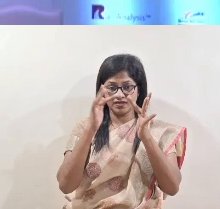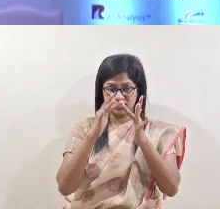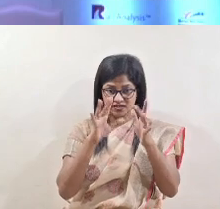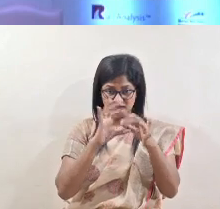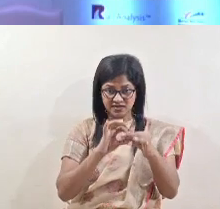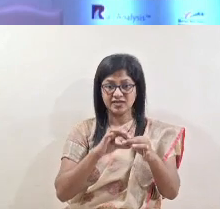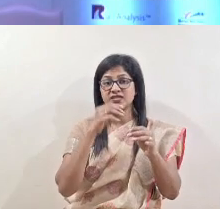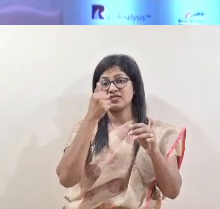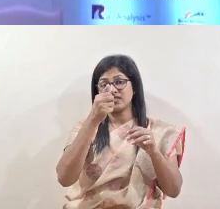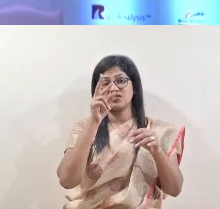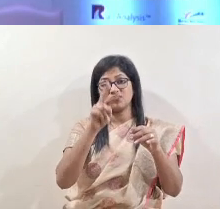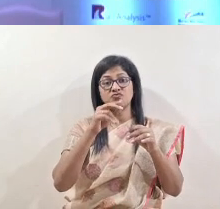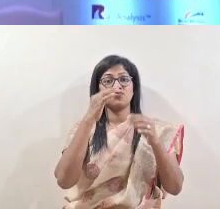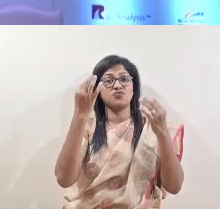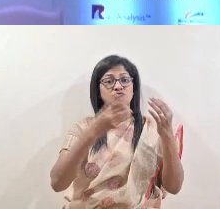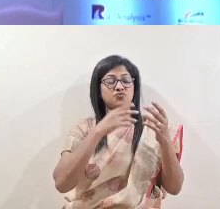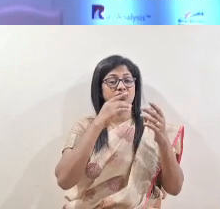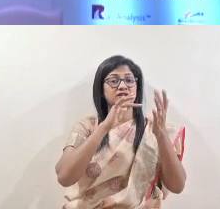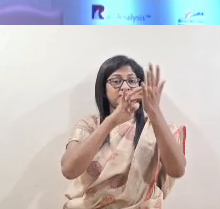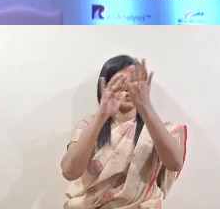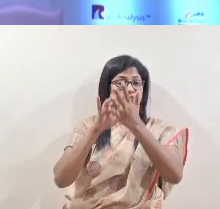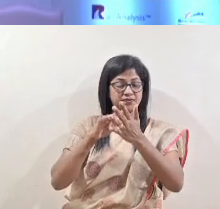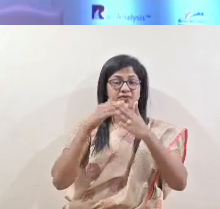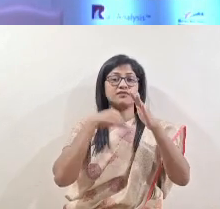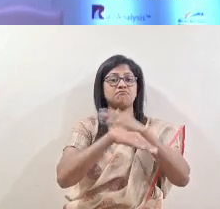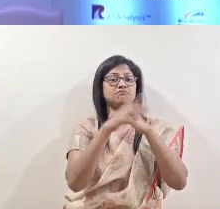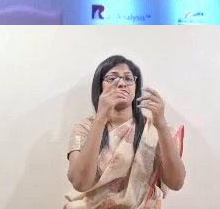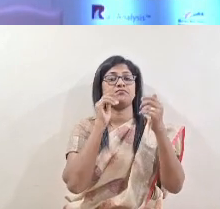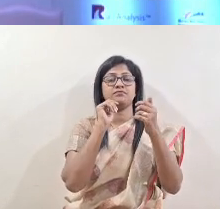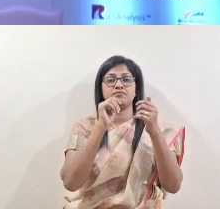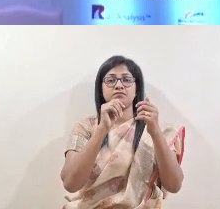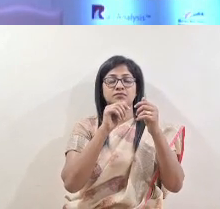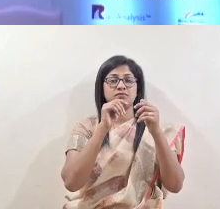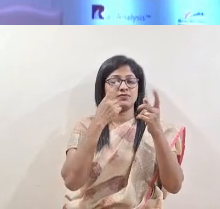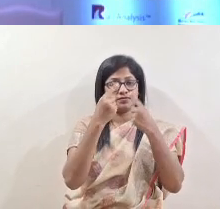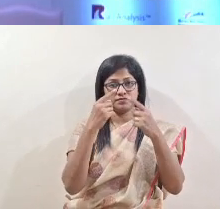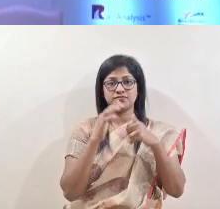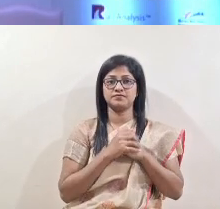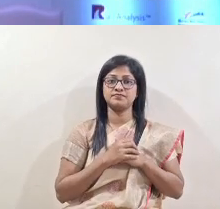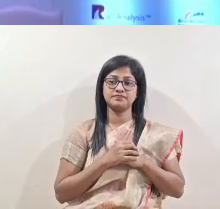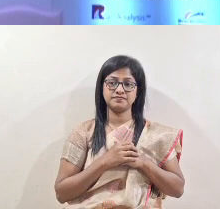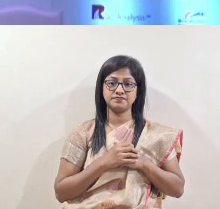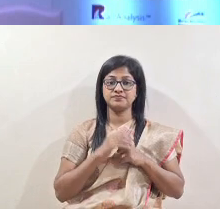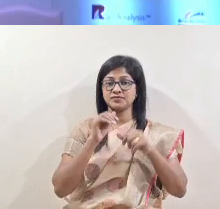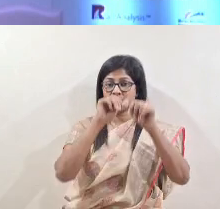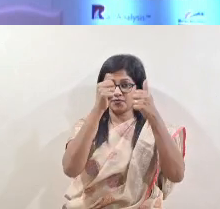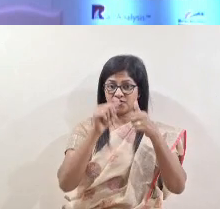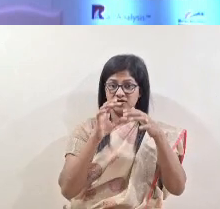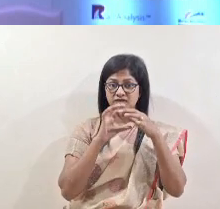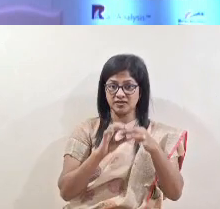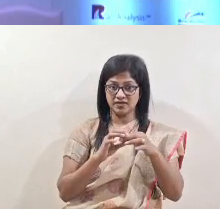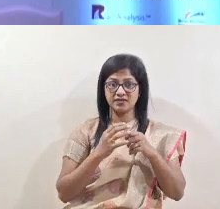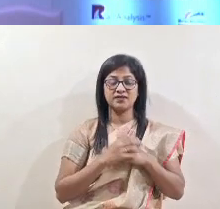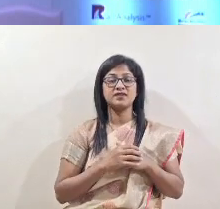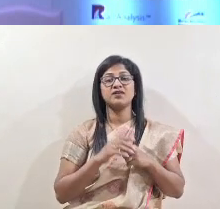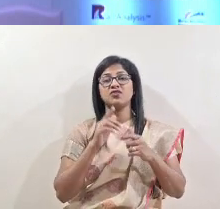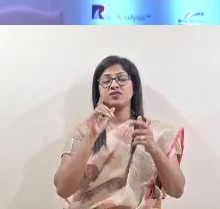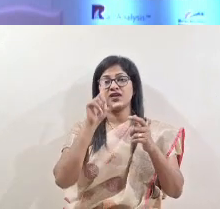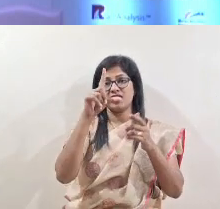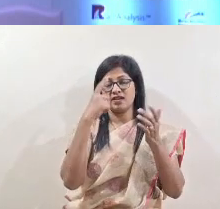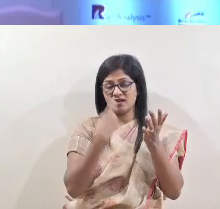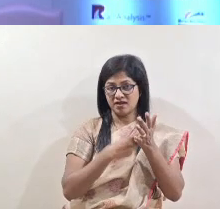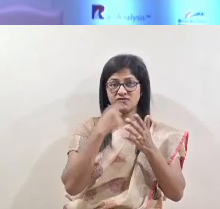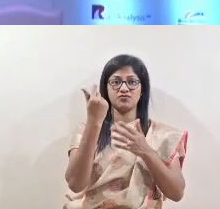got 62 unique locations over which we collected the volume data. Now, talking about the modeling, we have used logistic